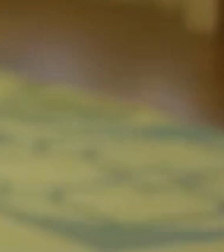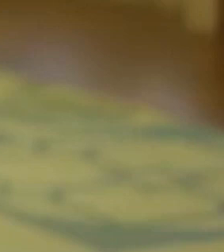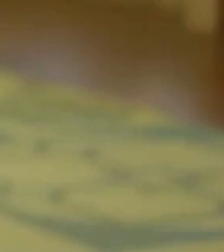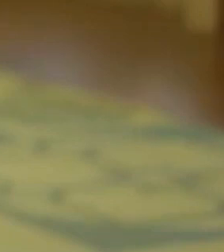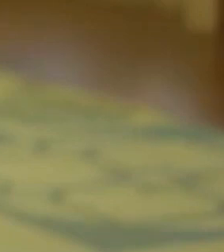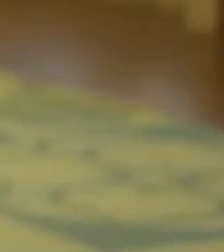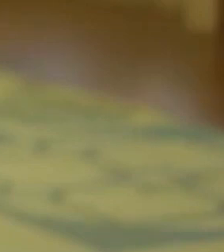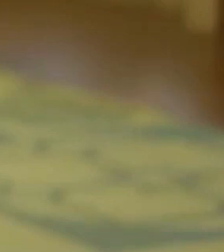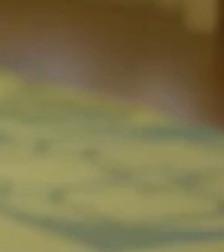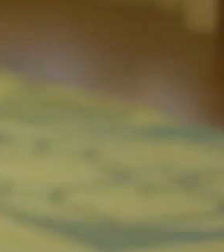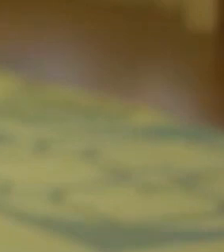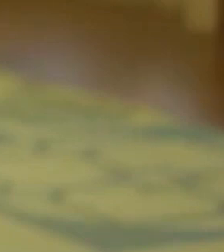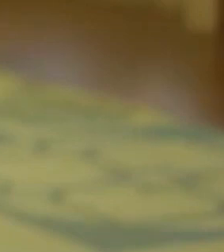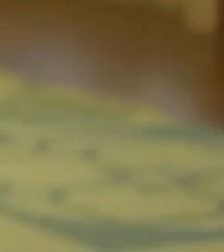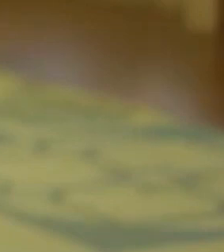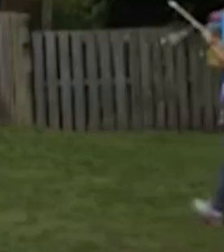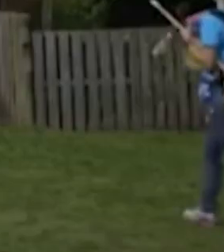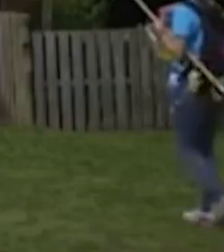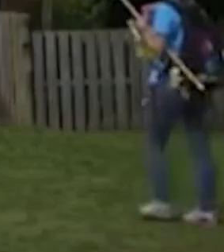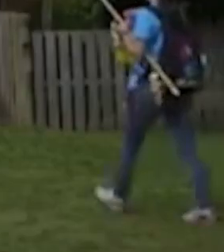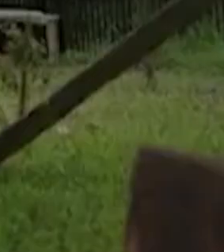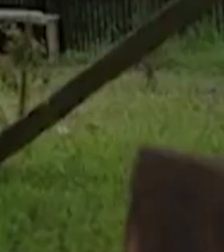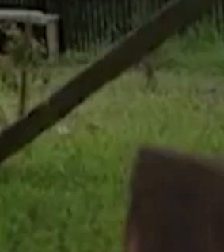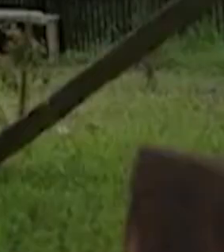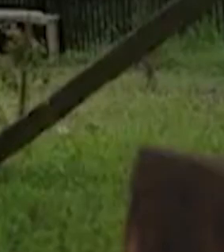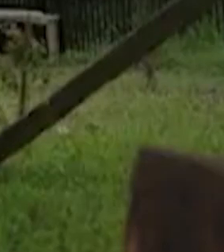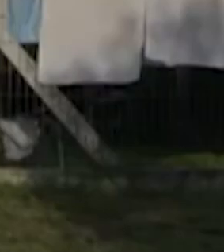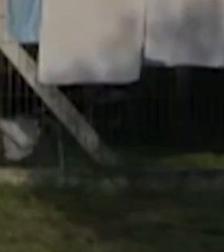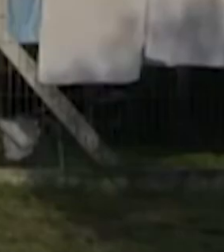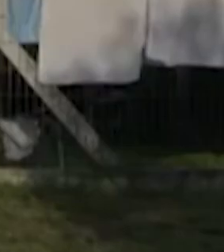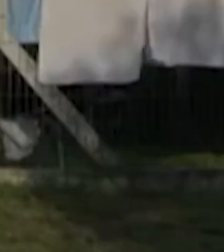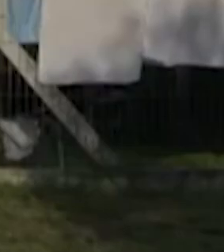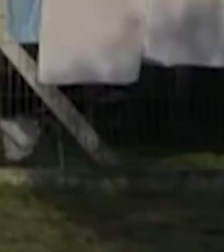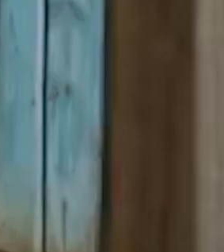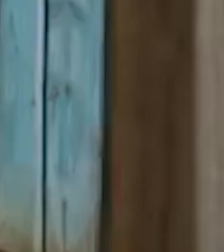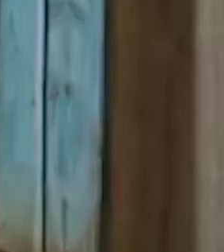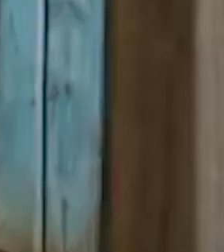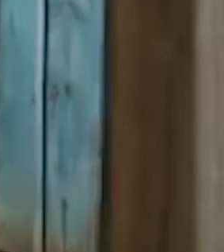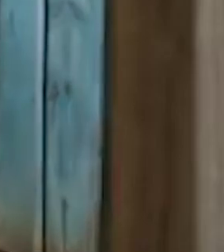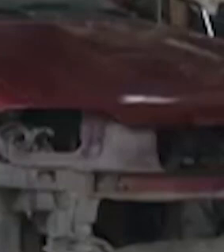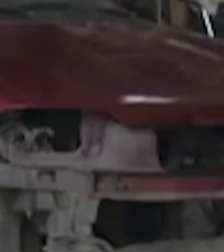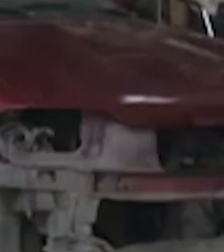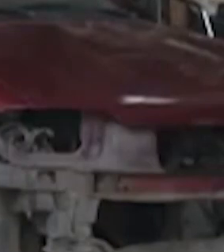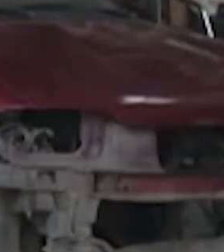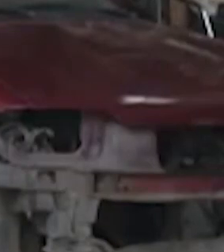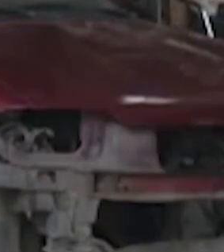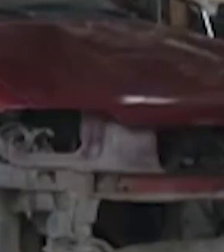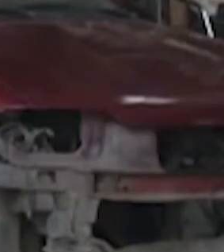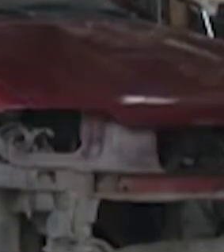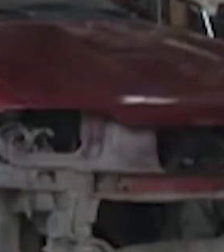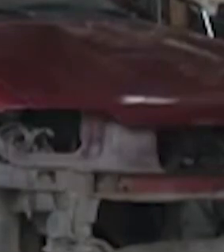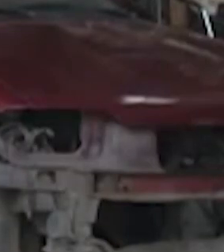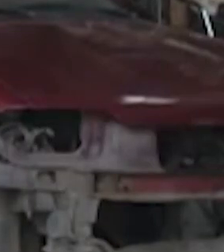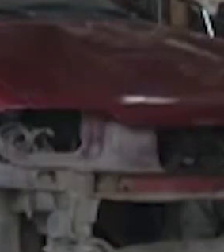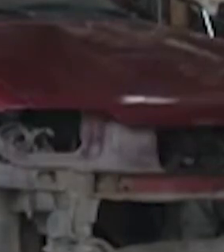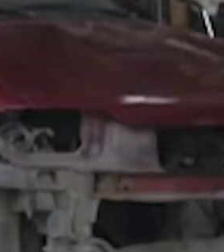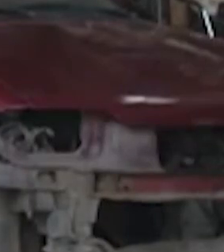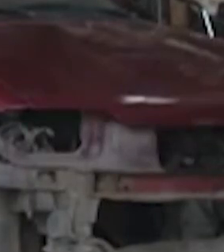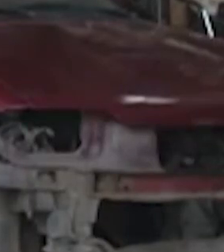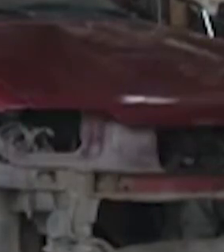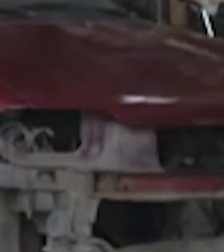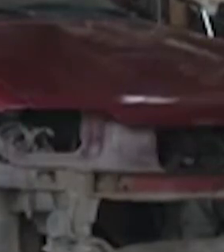programs substantially reduce the incarceration, they reduce the crime, they actually give these children the